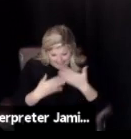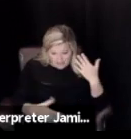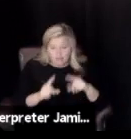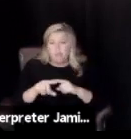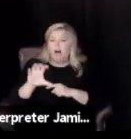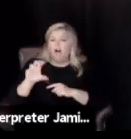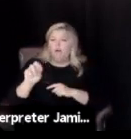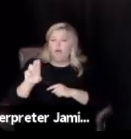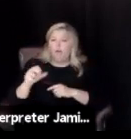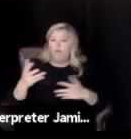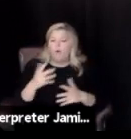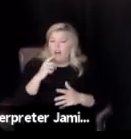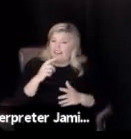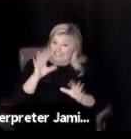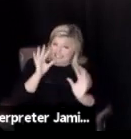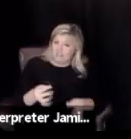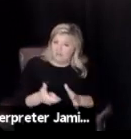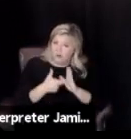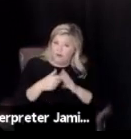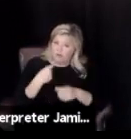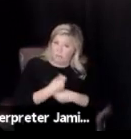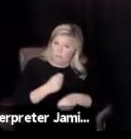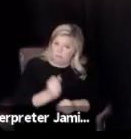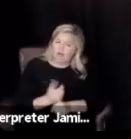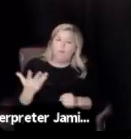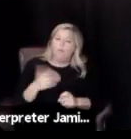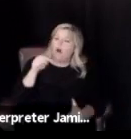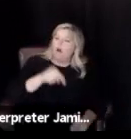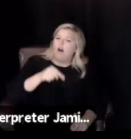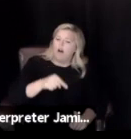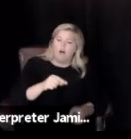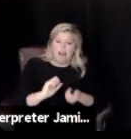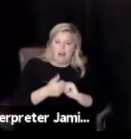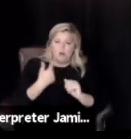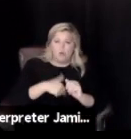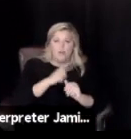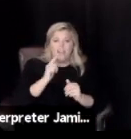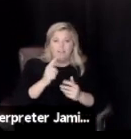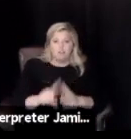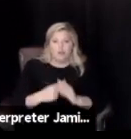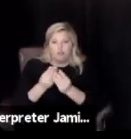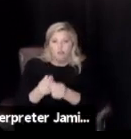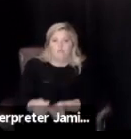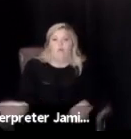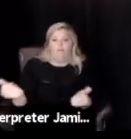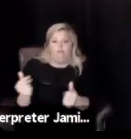we really, really need to make in order to move the needle on our problem?